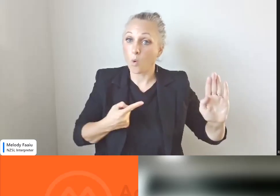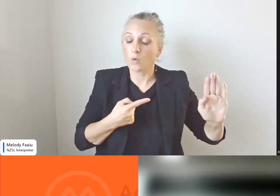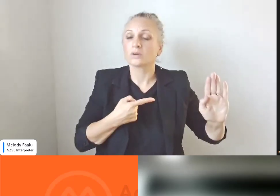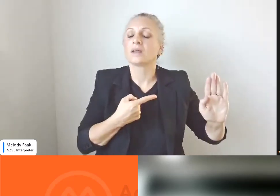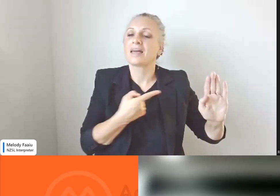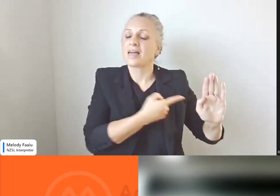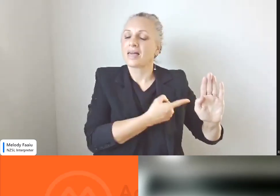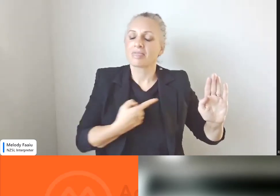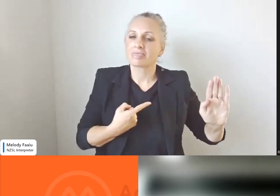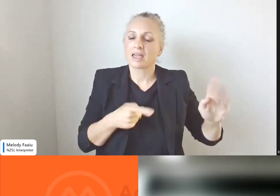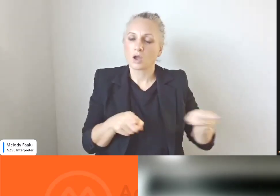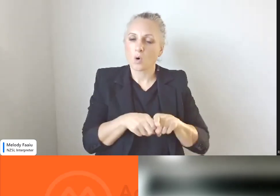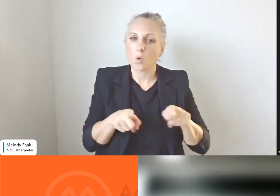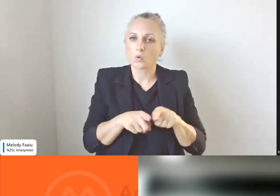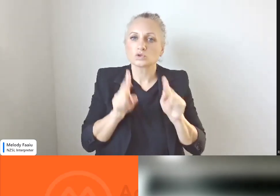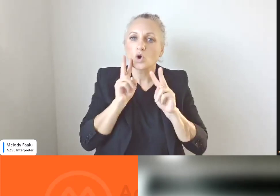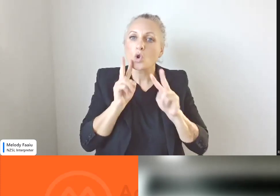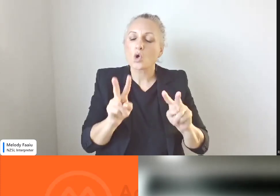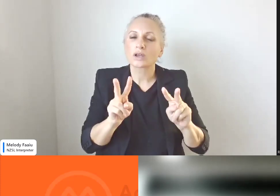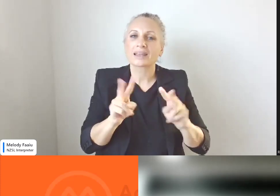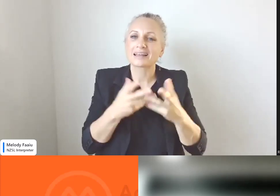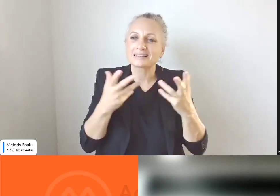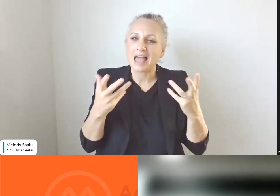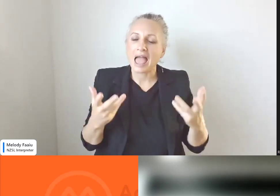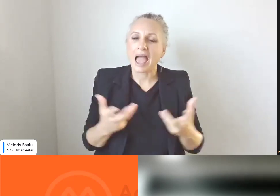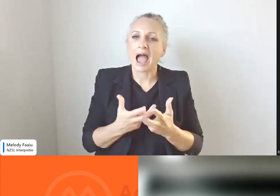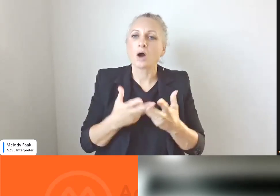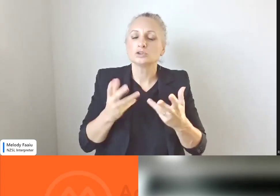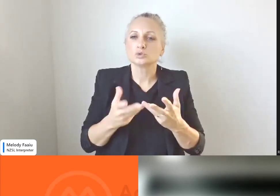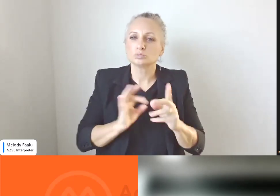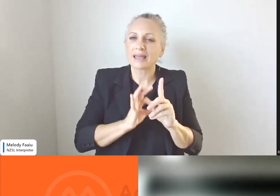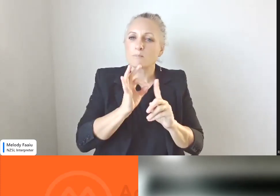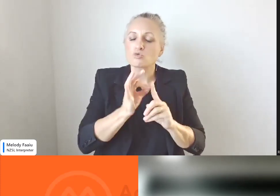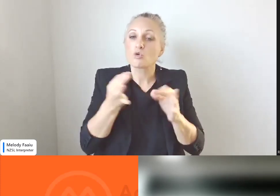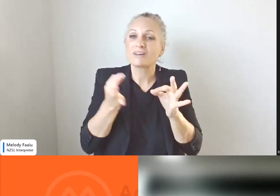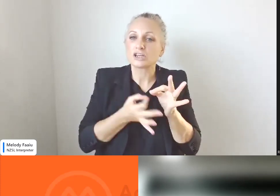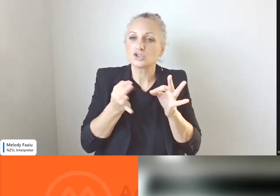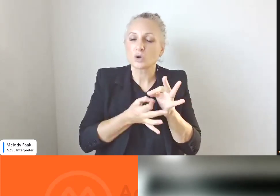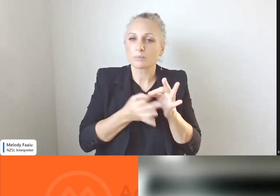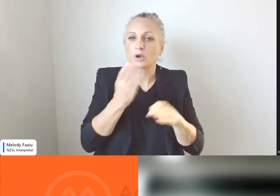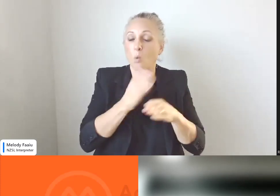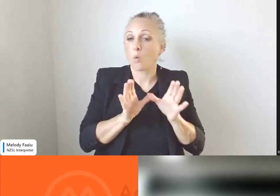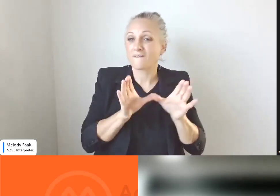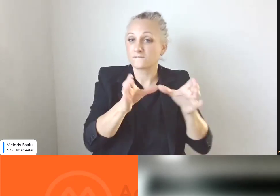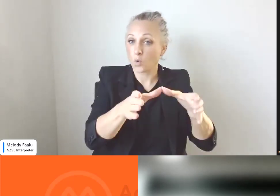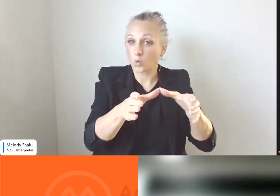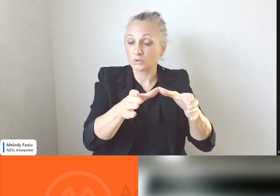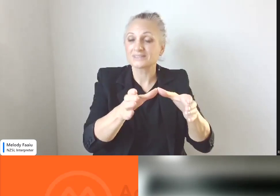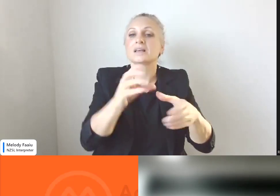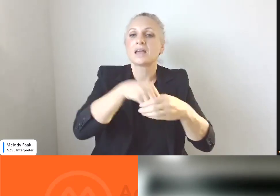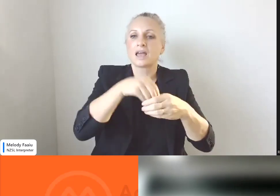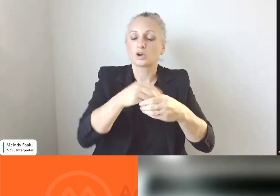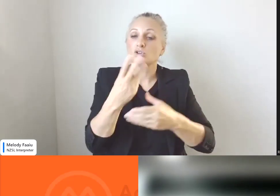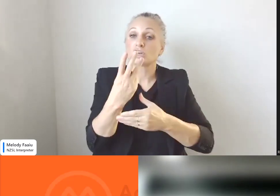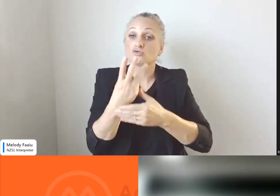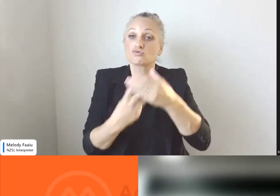the quality and quantity of the interpreter workforce, including trilingual interpreters as part of the New Zealand Sign Language